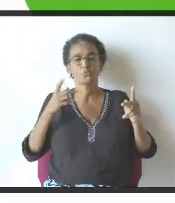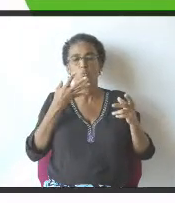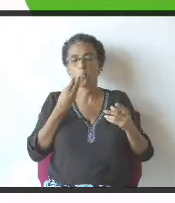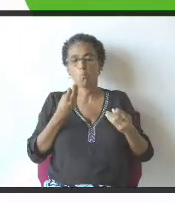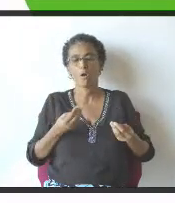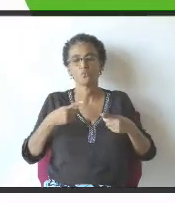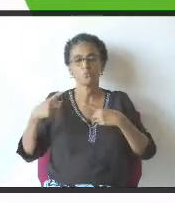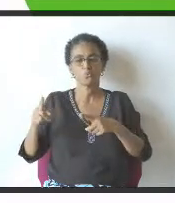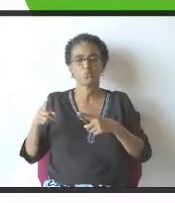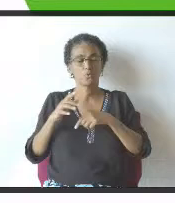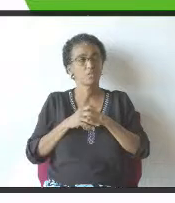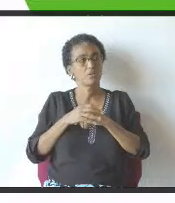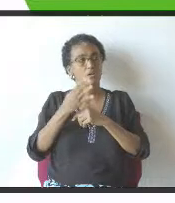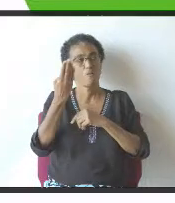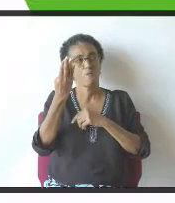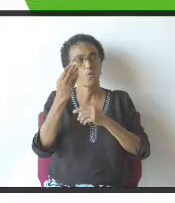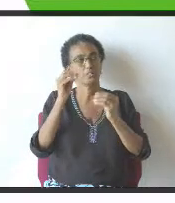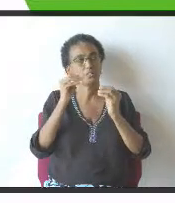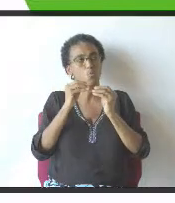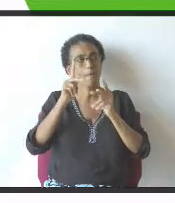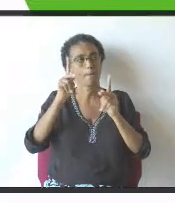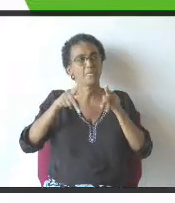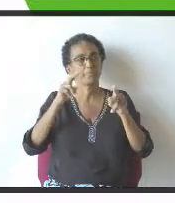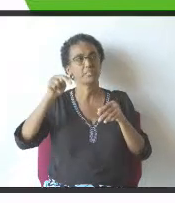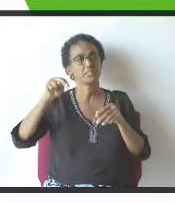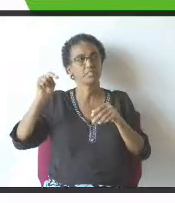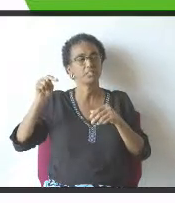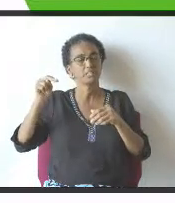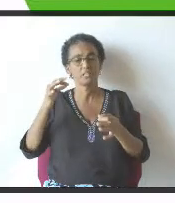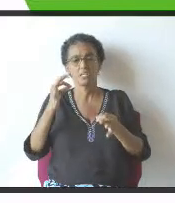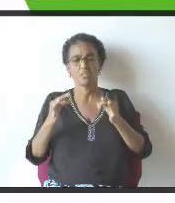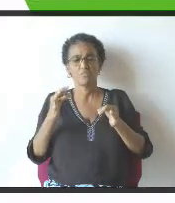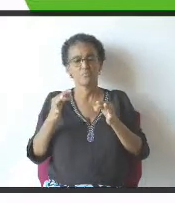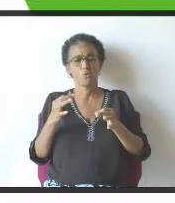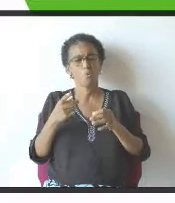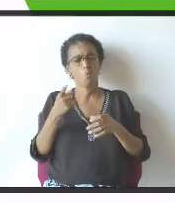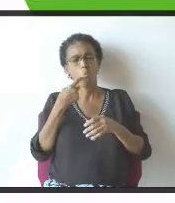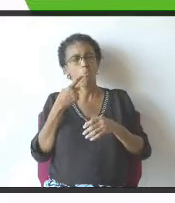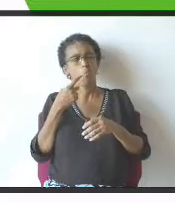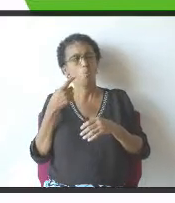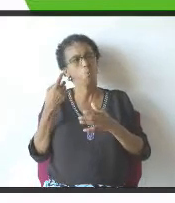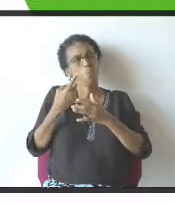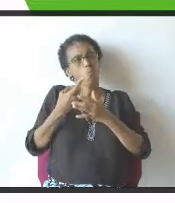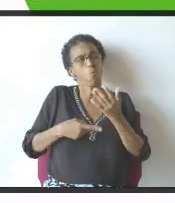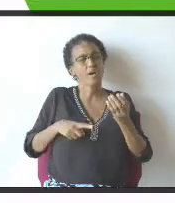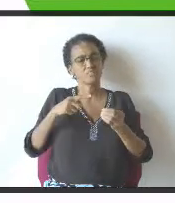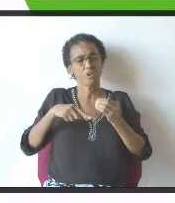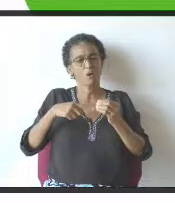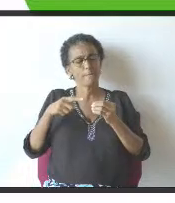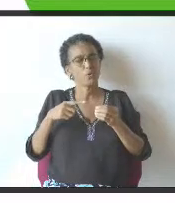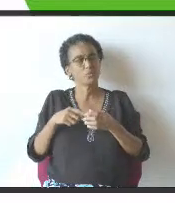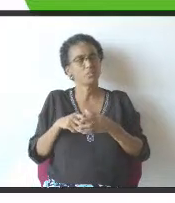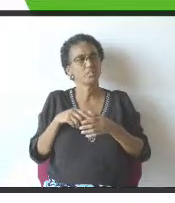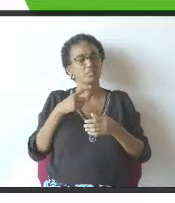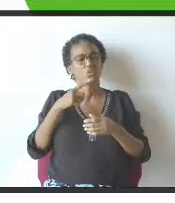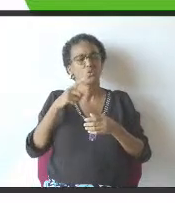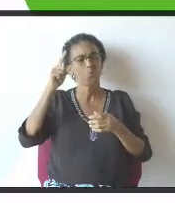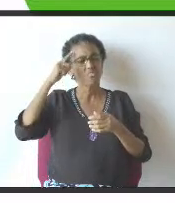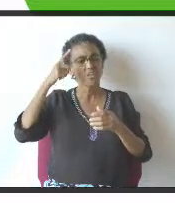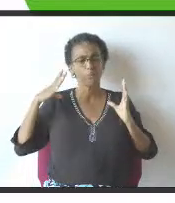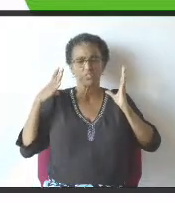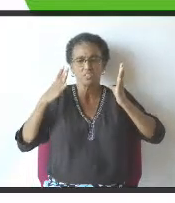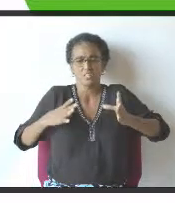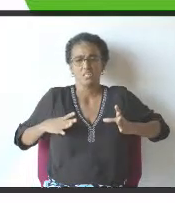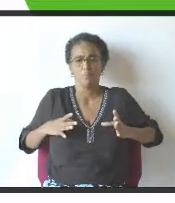this, there's 14 spots left on the bus. And in case people are wondering, parents are wondering what this is about, it's like, think about camp. It's